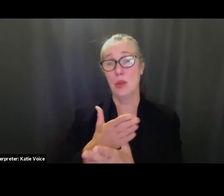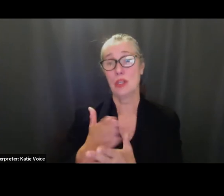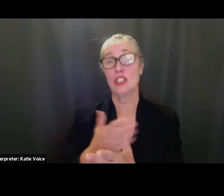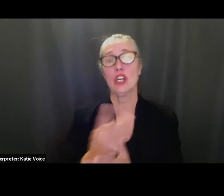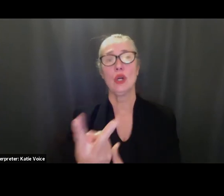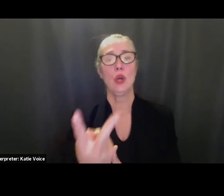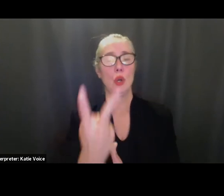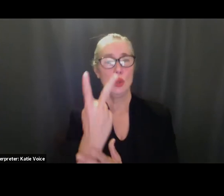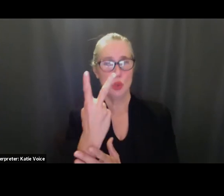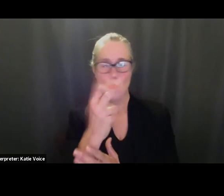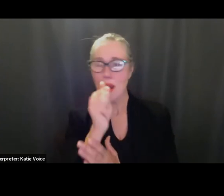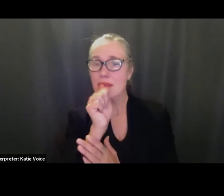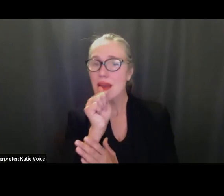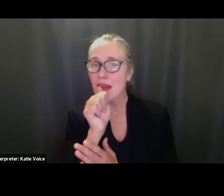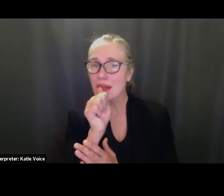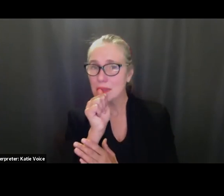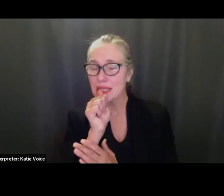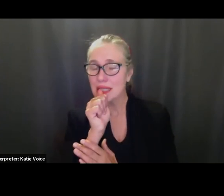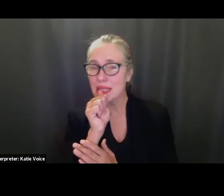two anonymous